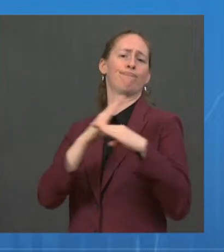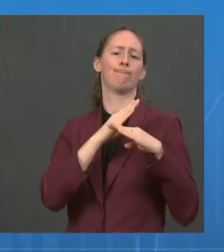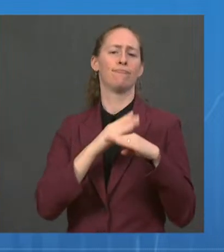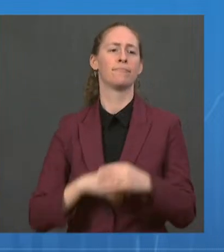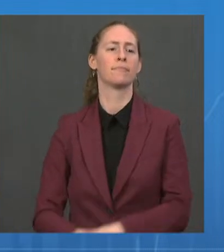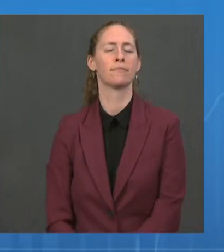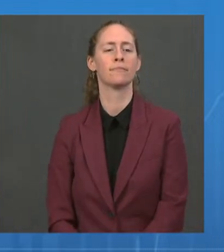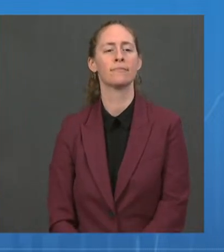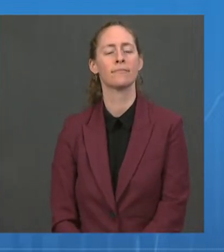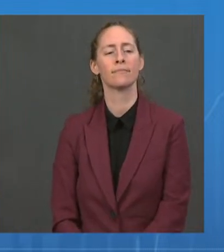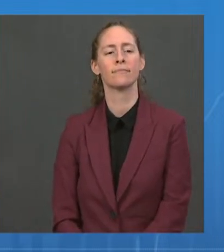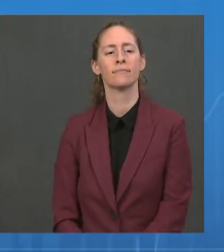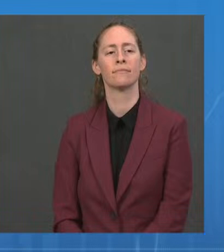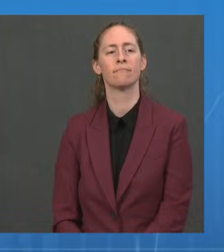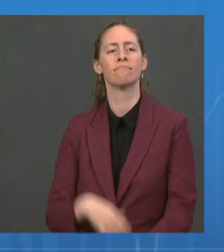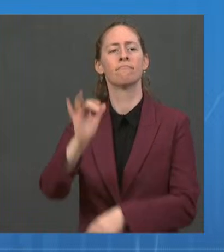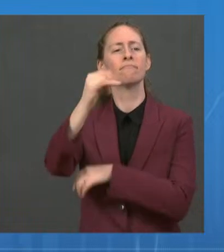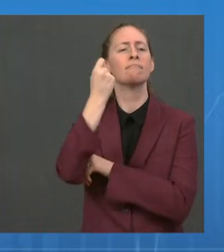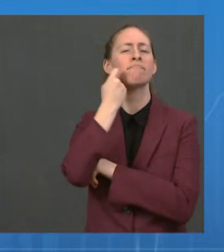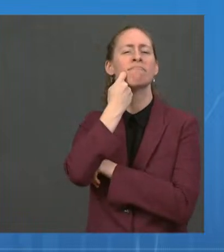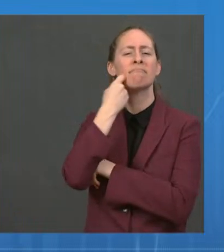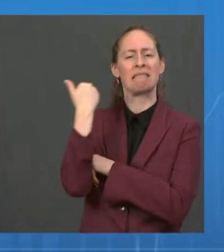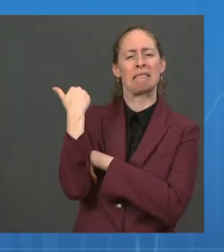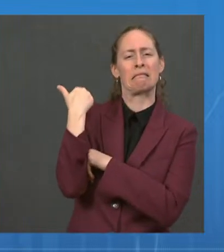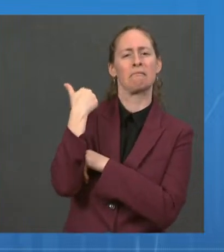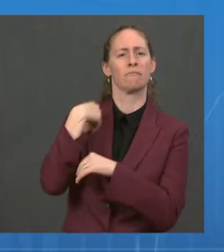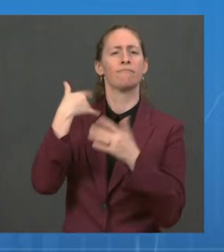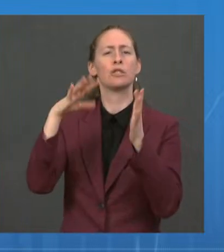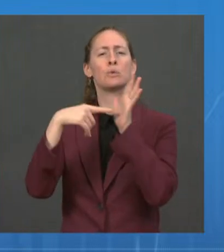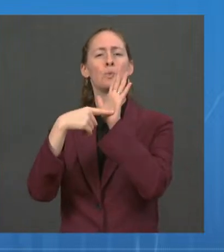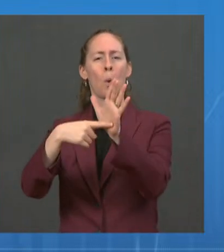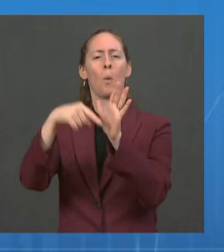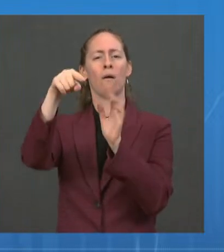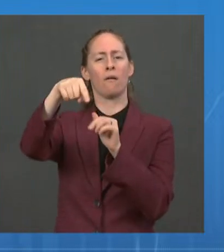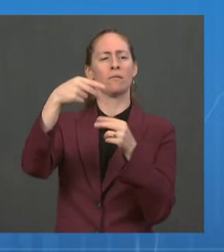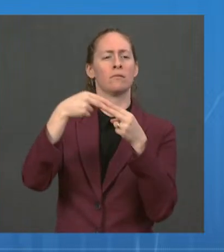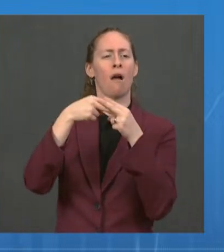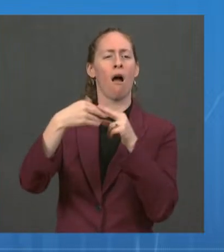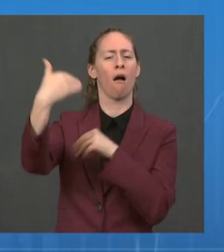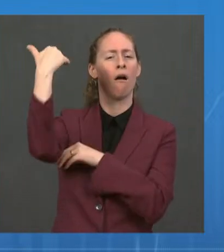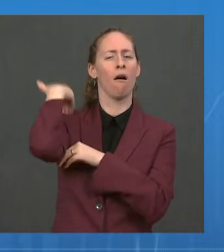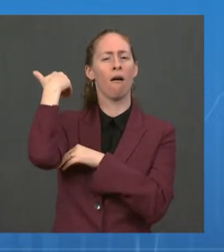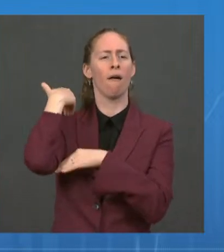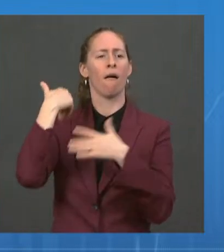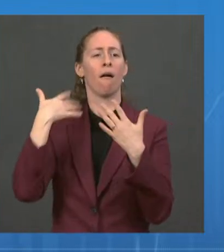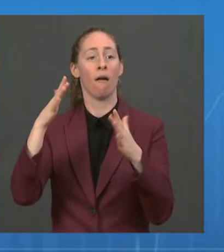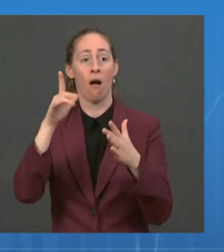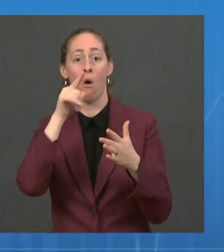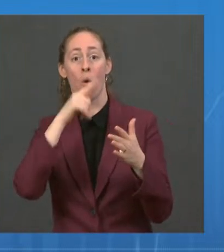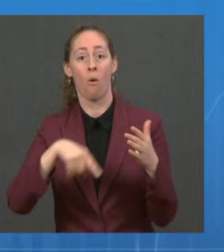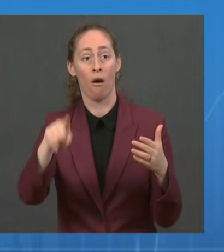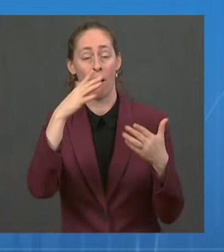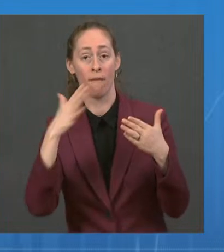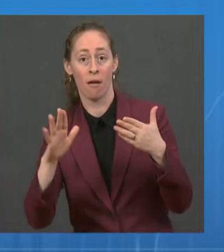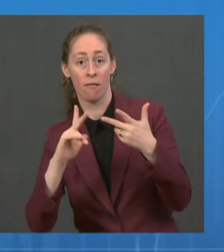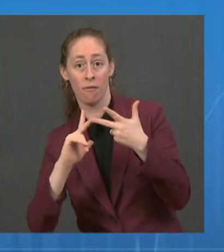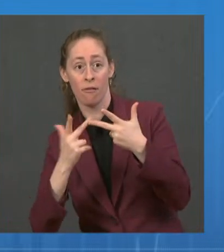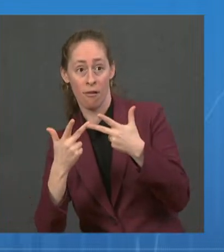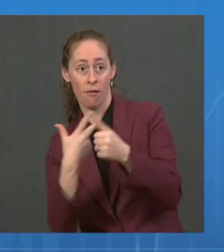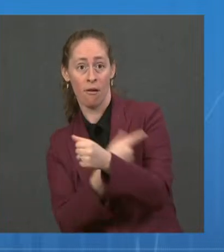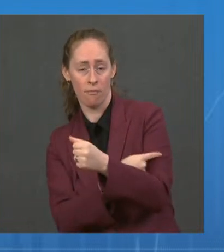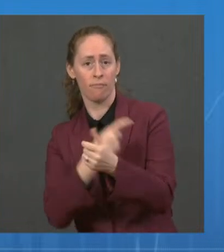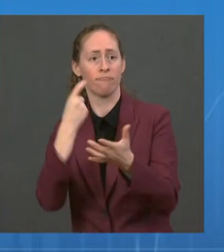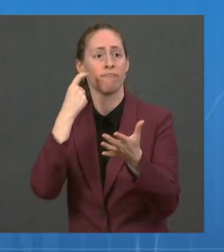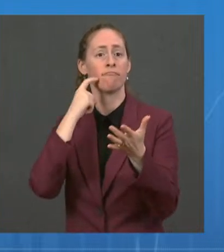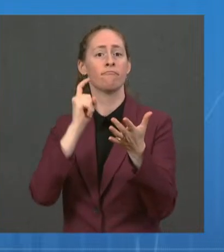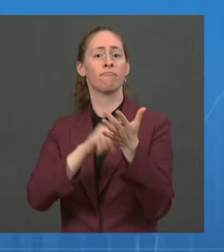prior press briefing. 12 days or more after the booster dose, the rate of confirmed infection was lower in